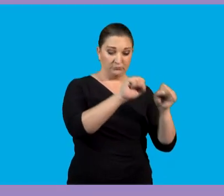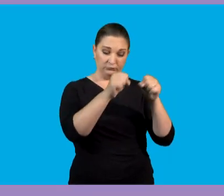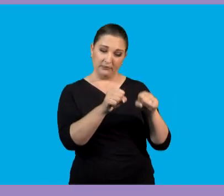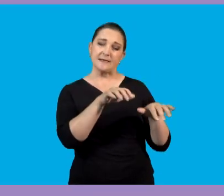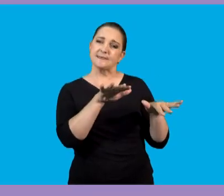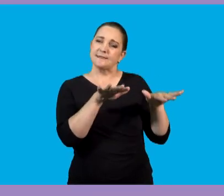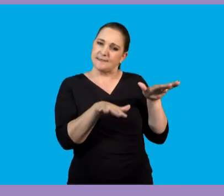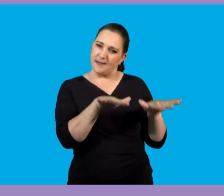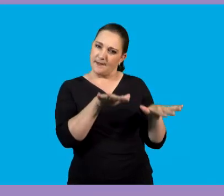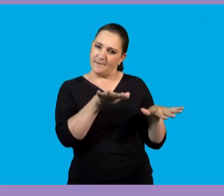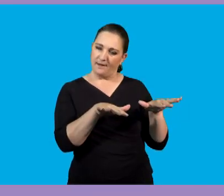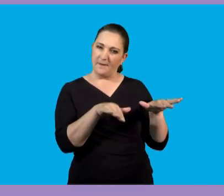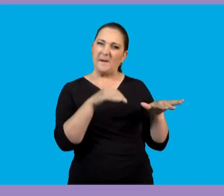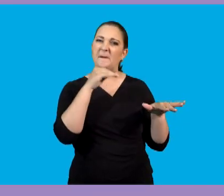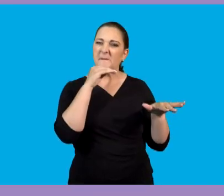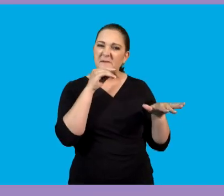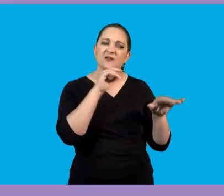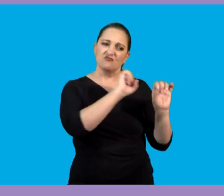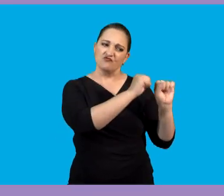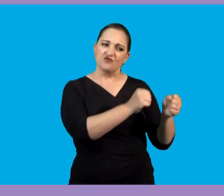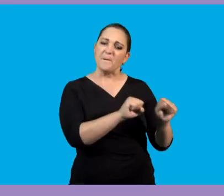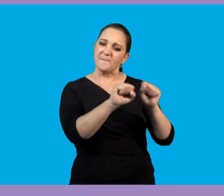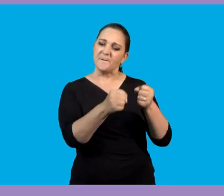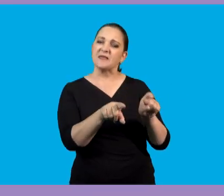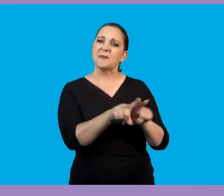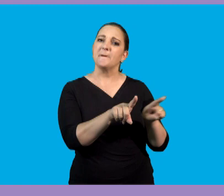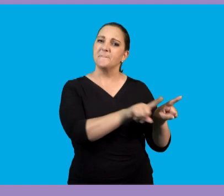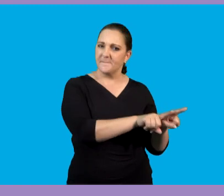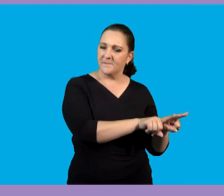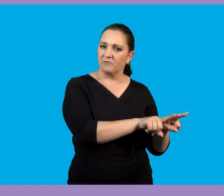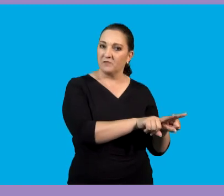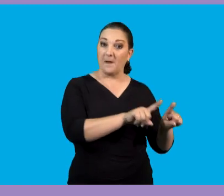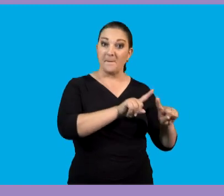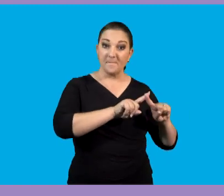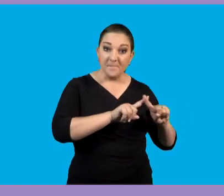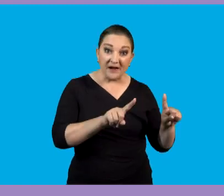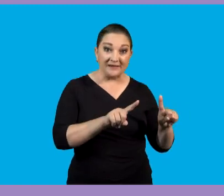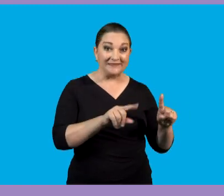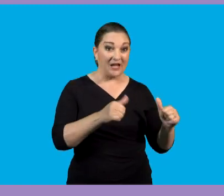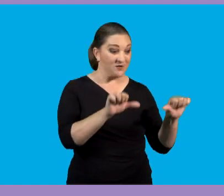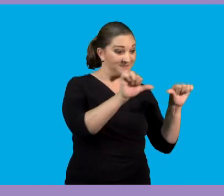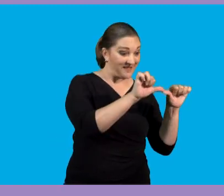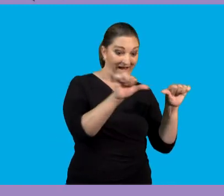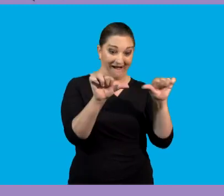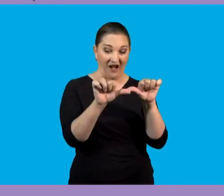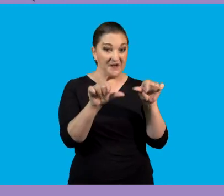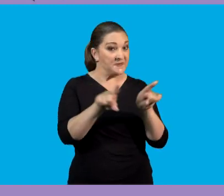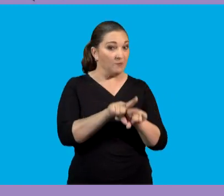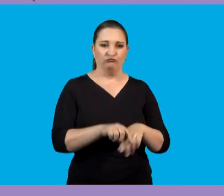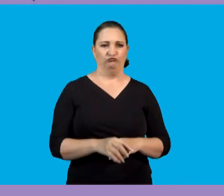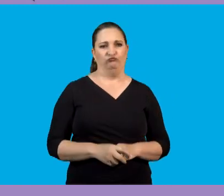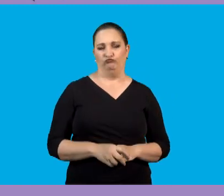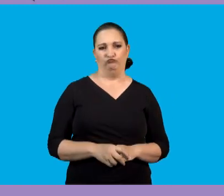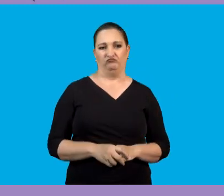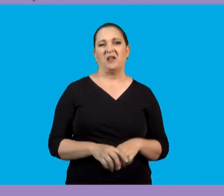are similar, they have the same shape, but not necessarily the same size. So for